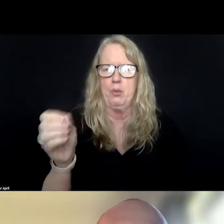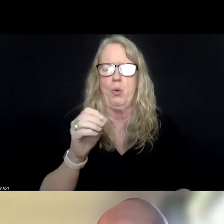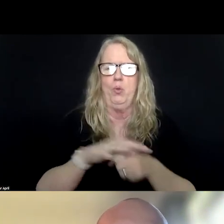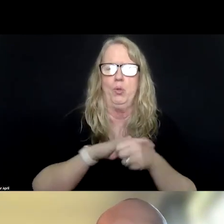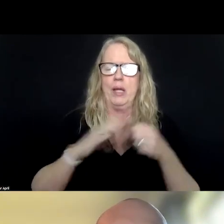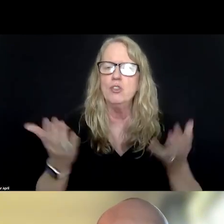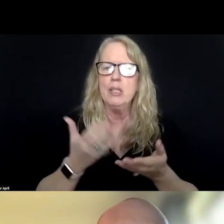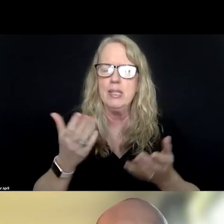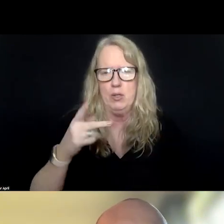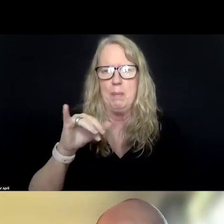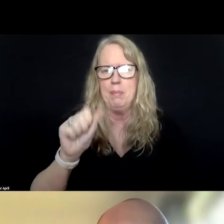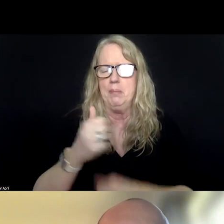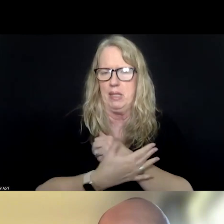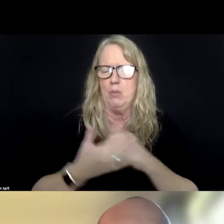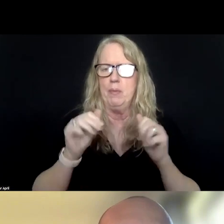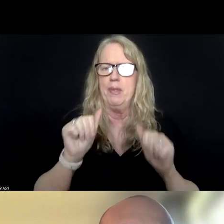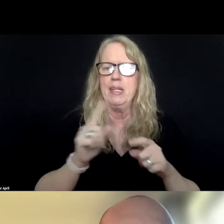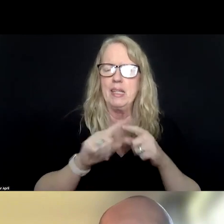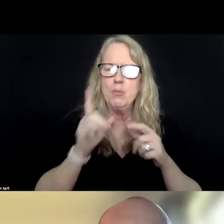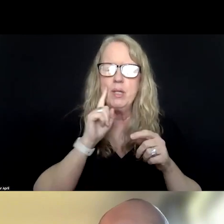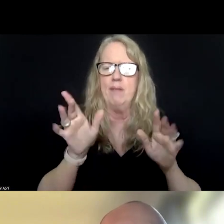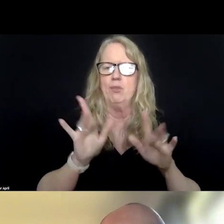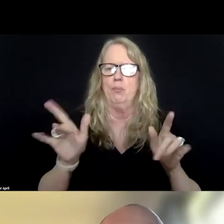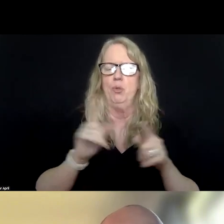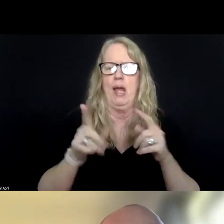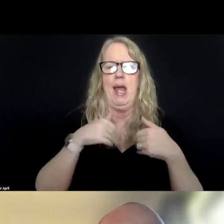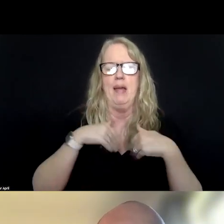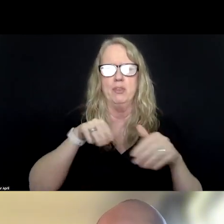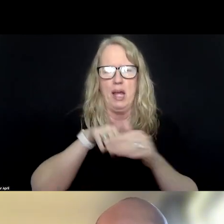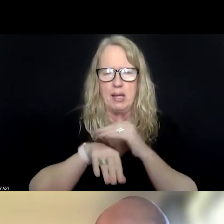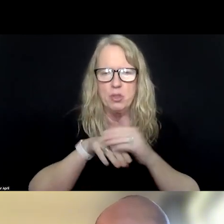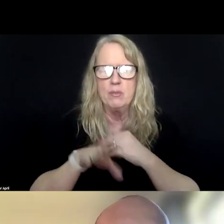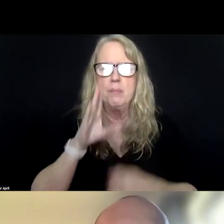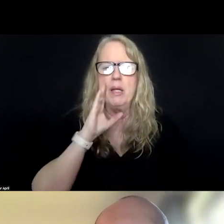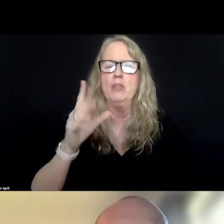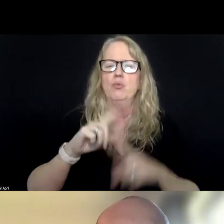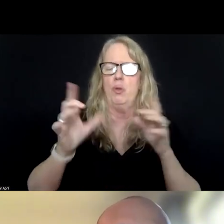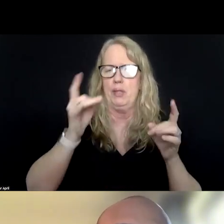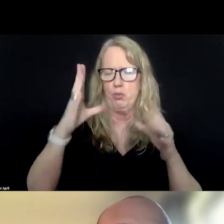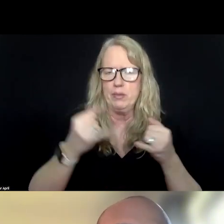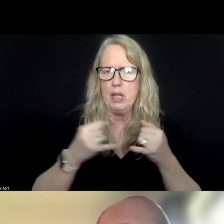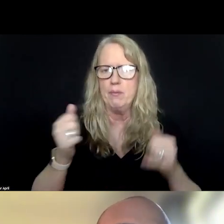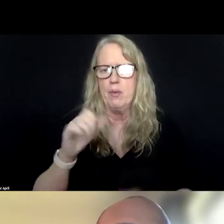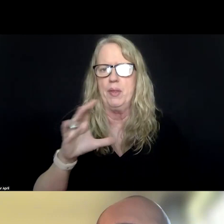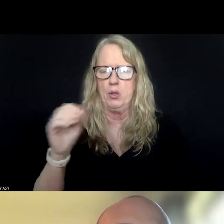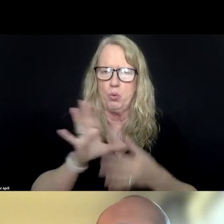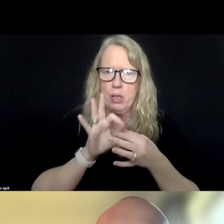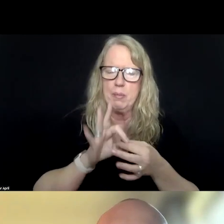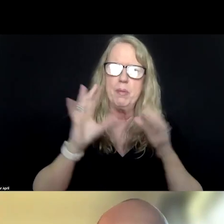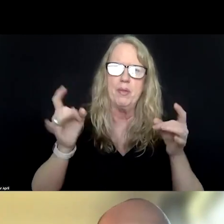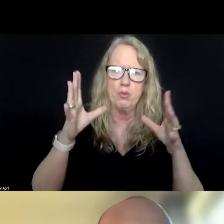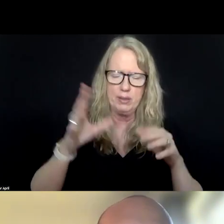here in Pima County that allow us to have computer-aided dispatch access, as well as linkage into the crisis lines EHR with co-located crisis line